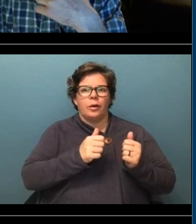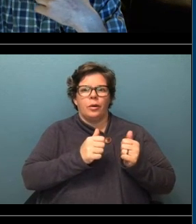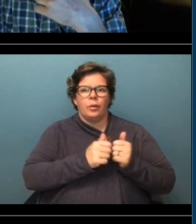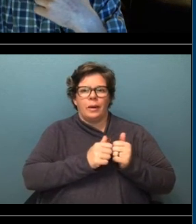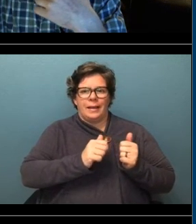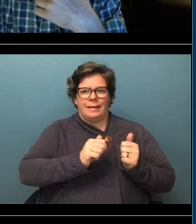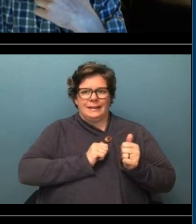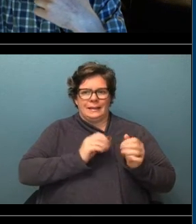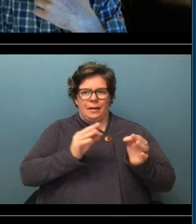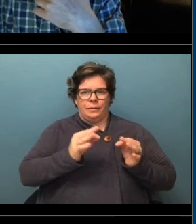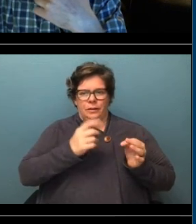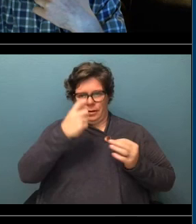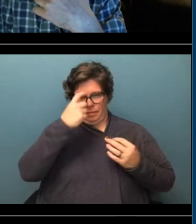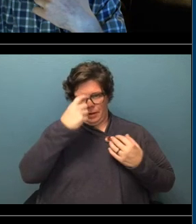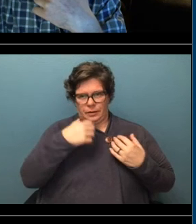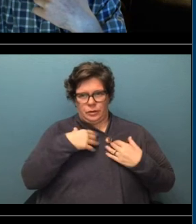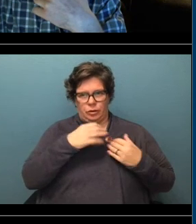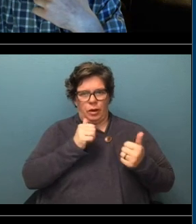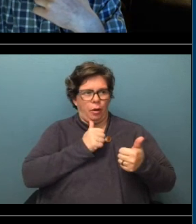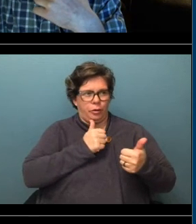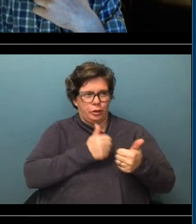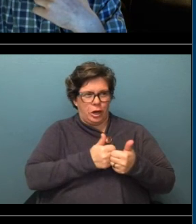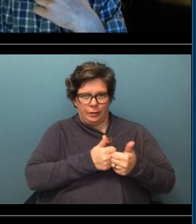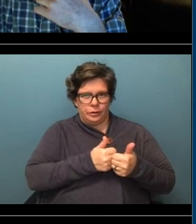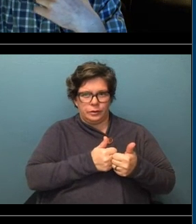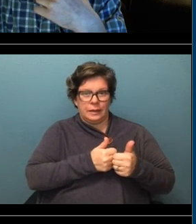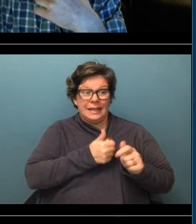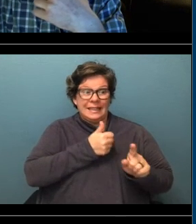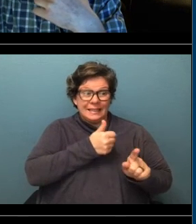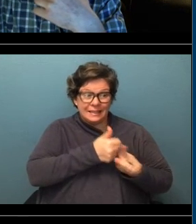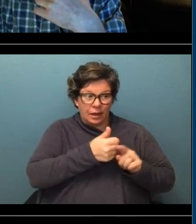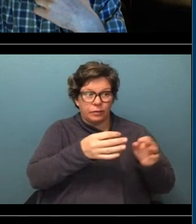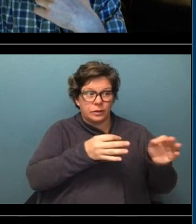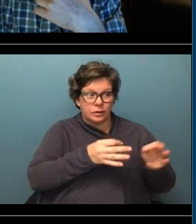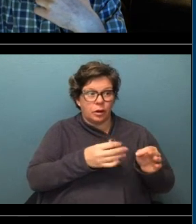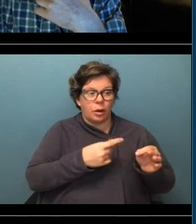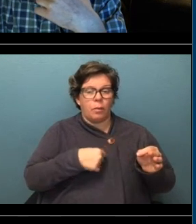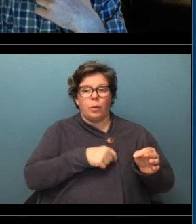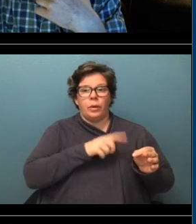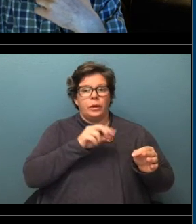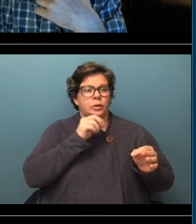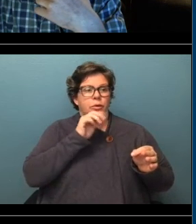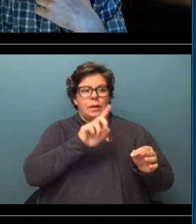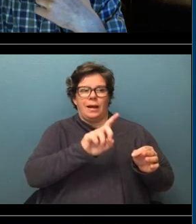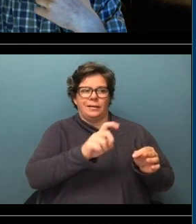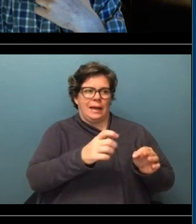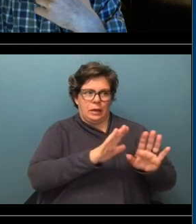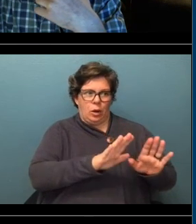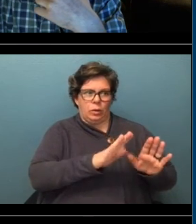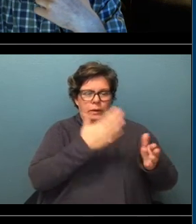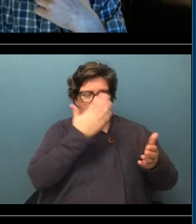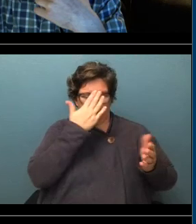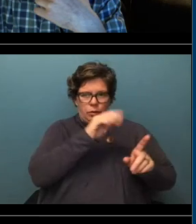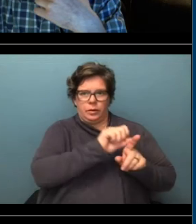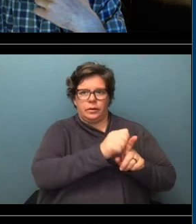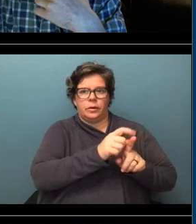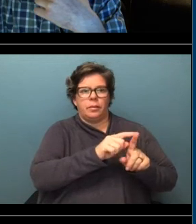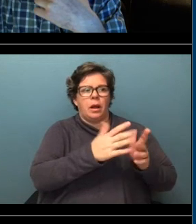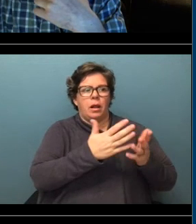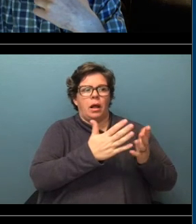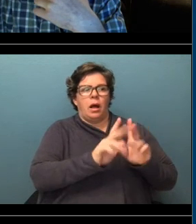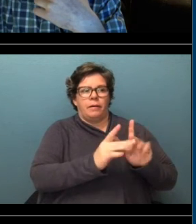self-described mental health challenges. And I say self-described because, again, we do not diagnose, but we do get a lot of people